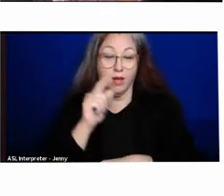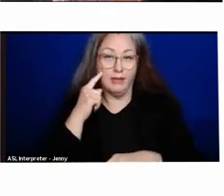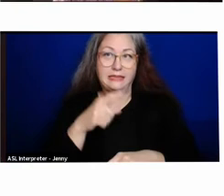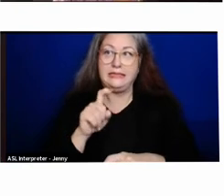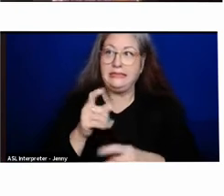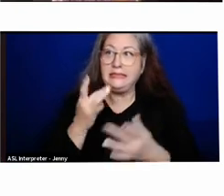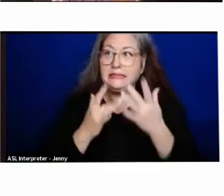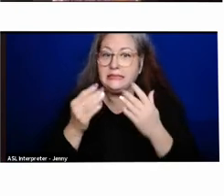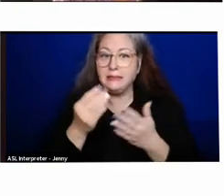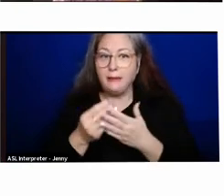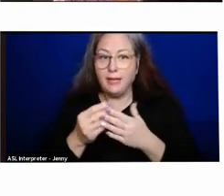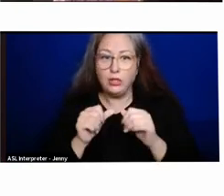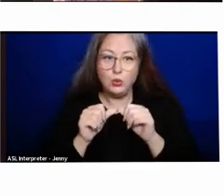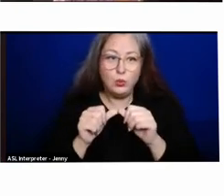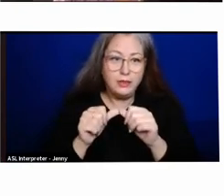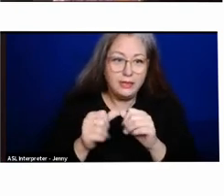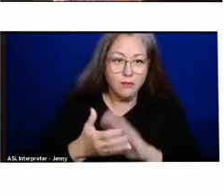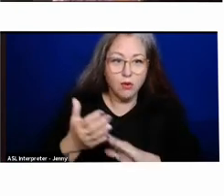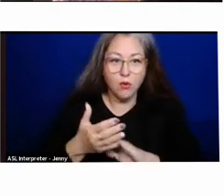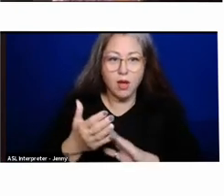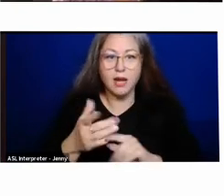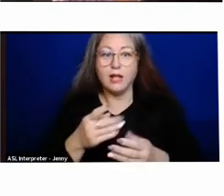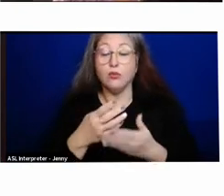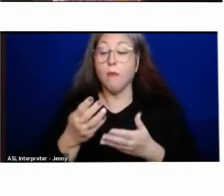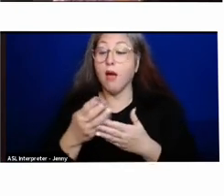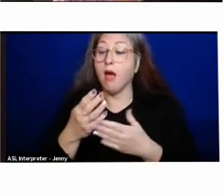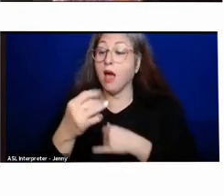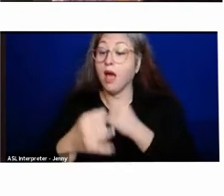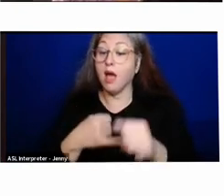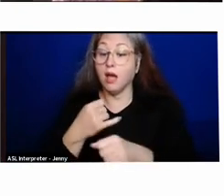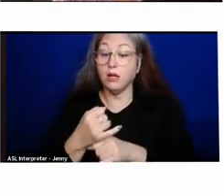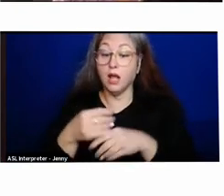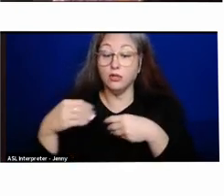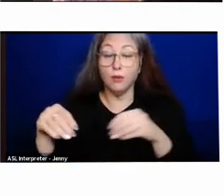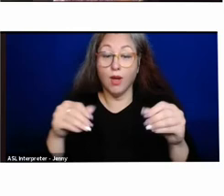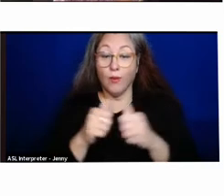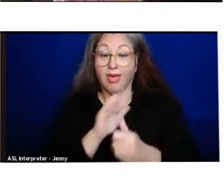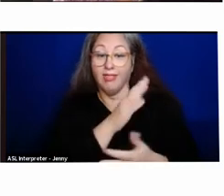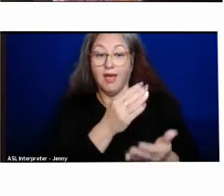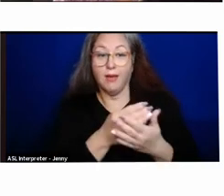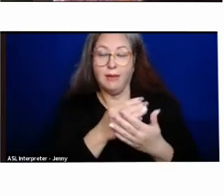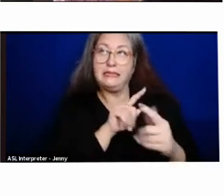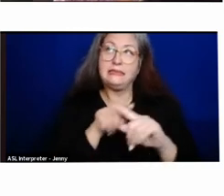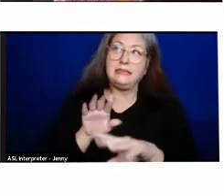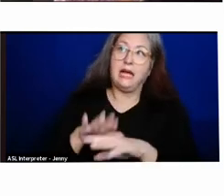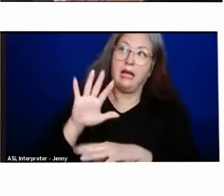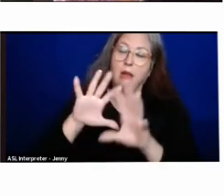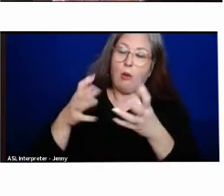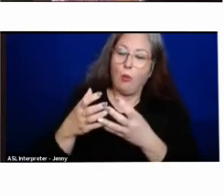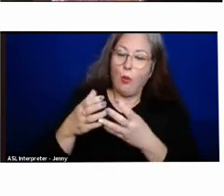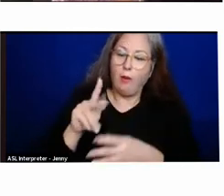to stay afloat and to buy the goods they needed on the international market with their currency, they turned to the World Bank and IMF for